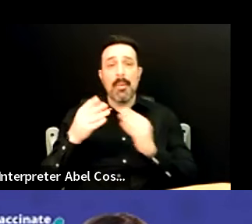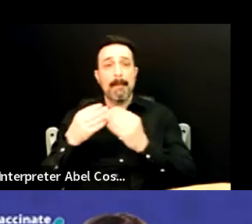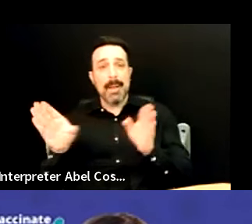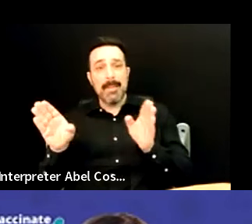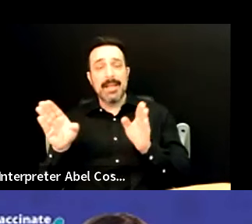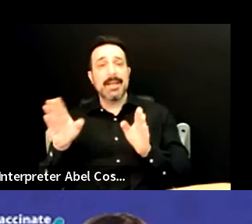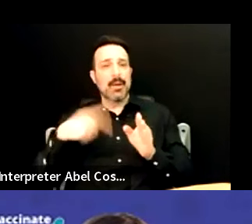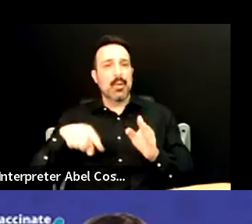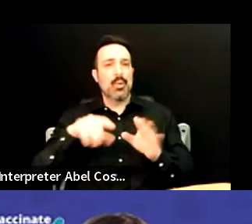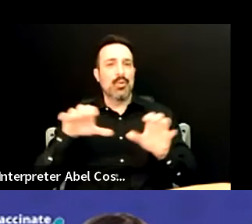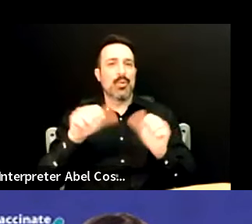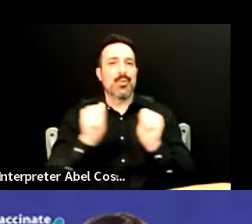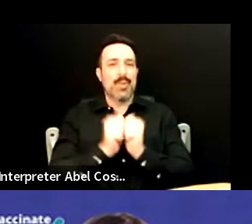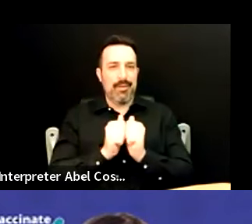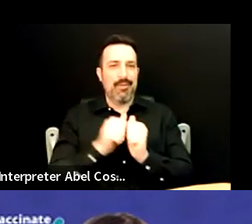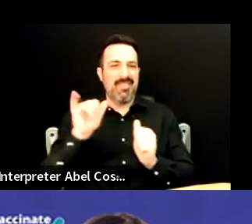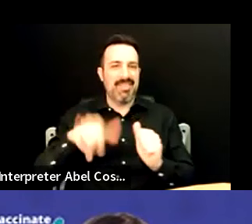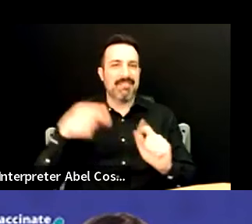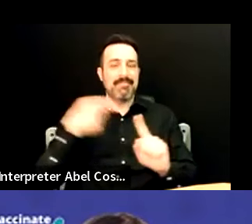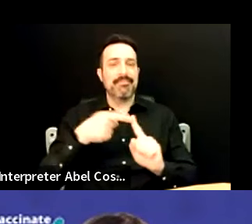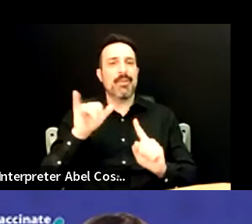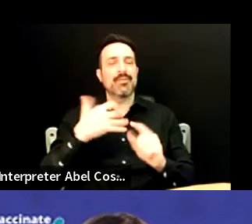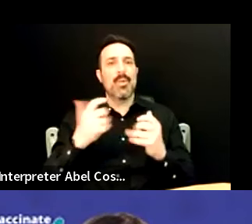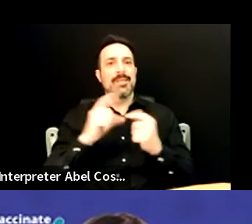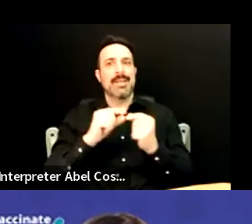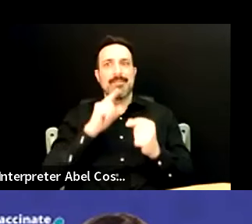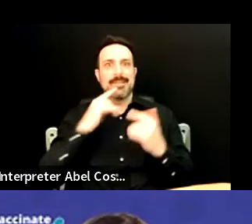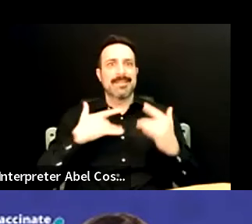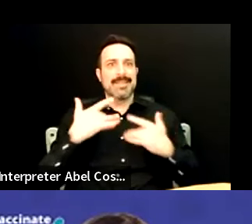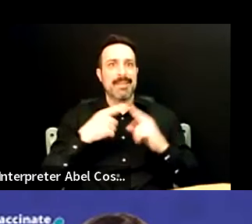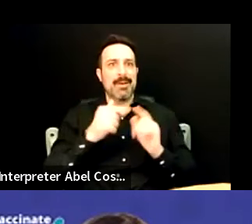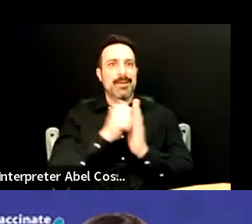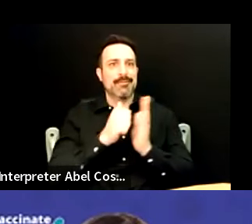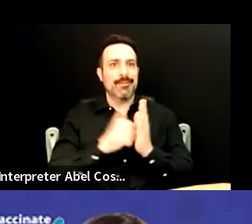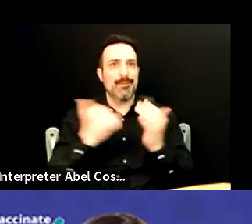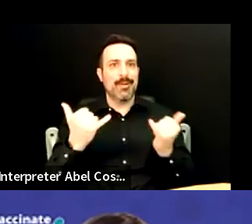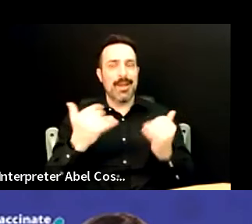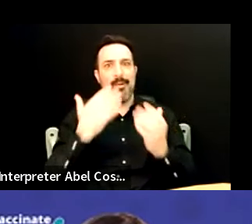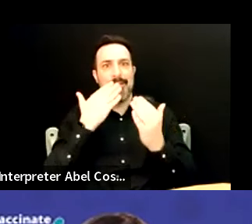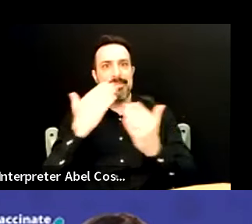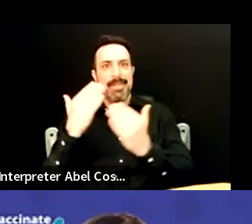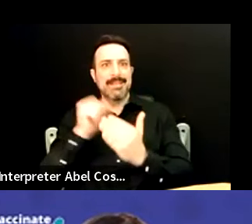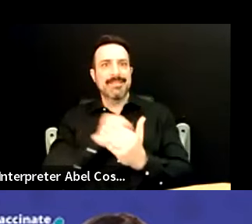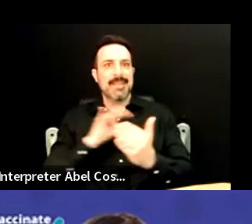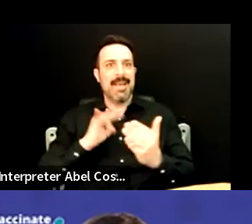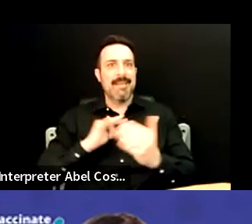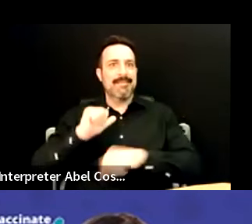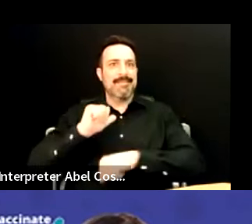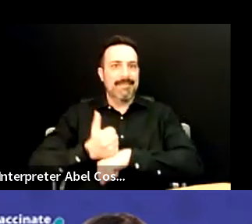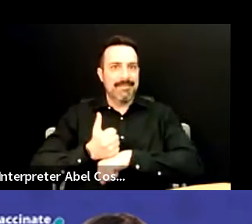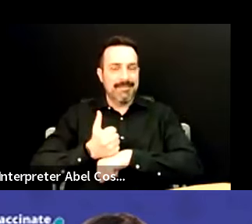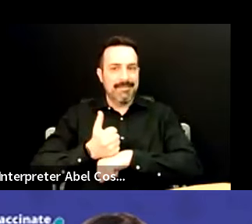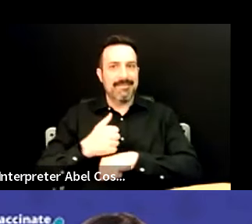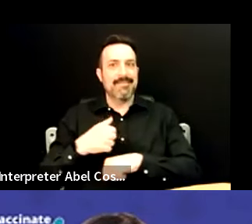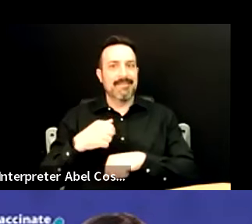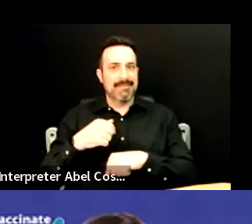is something we're doing together. I also want to say I'm really excited about the agenda today. And I want to thank the staff that set this up. You